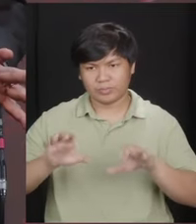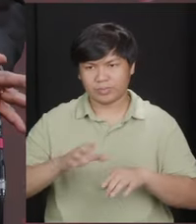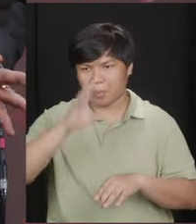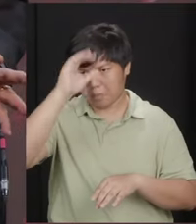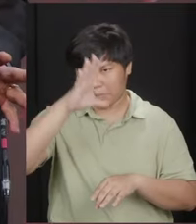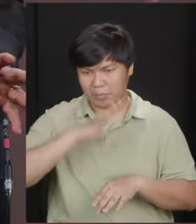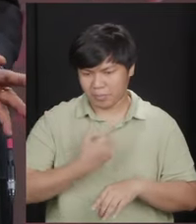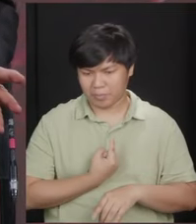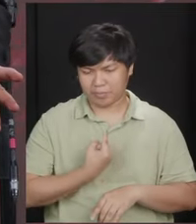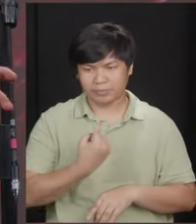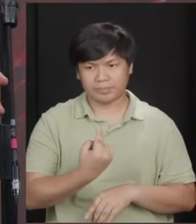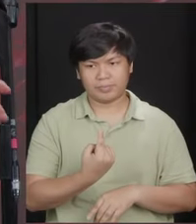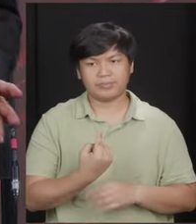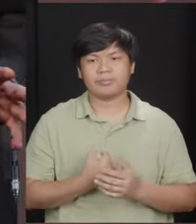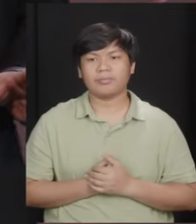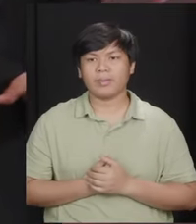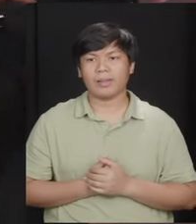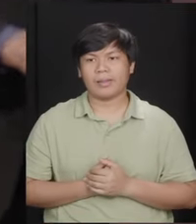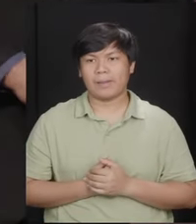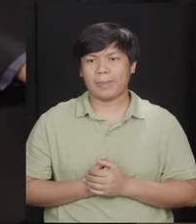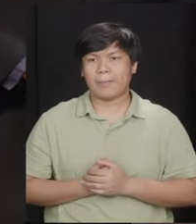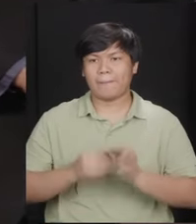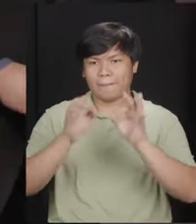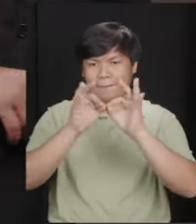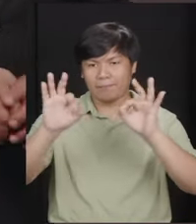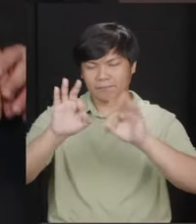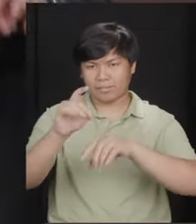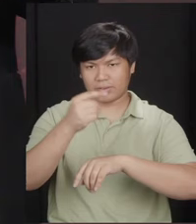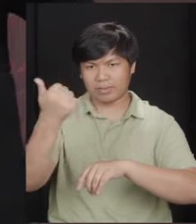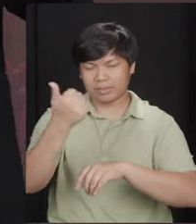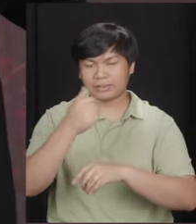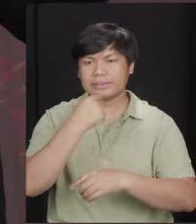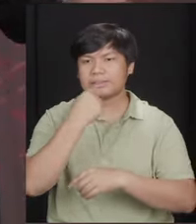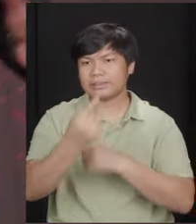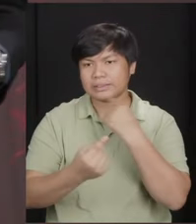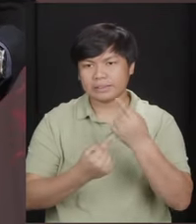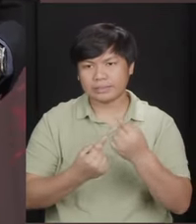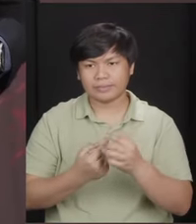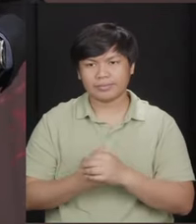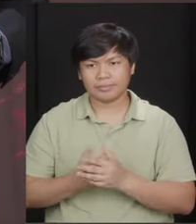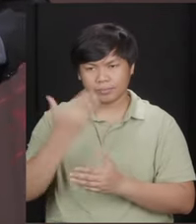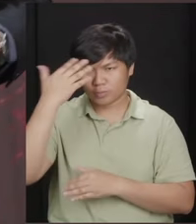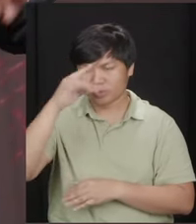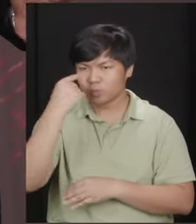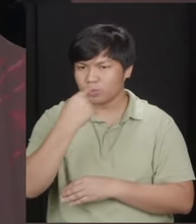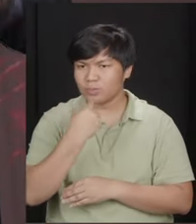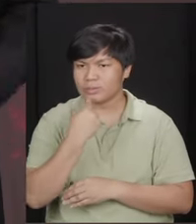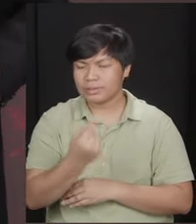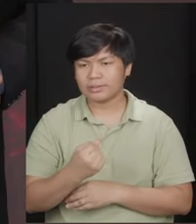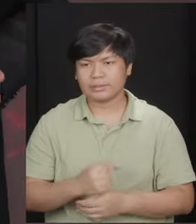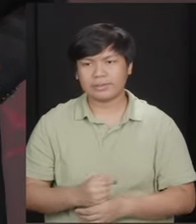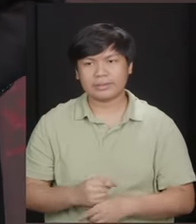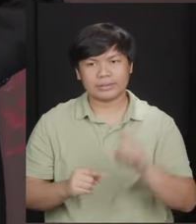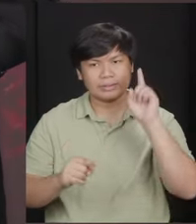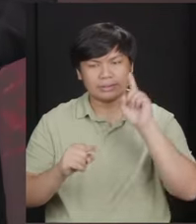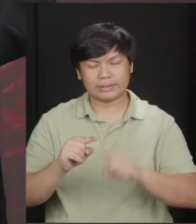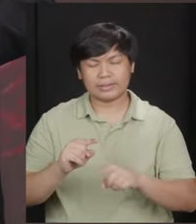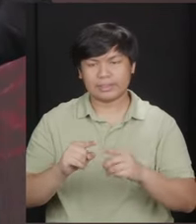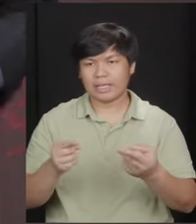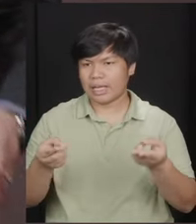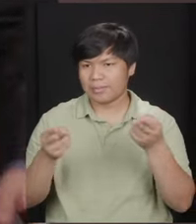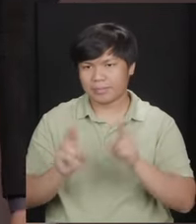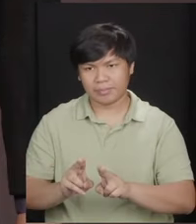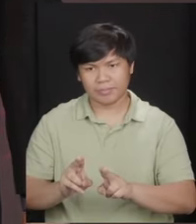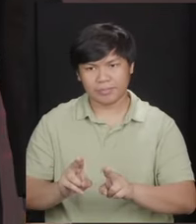humanly. I like a phrase somebody coined. We don't know who it is. It's anonymous. He said, it's impossible, but it